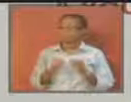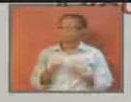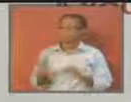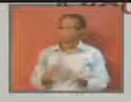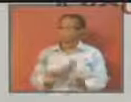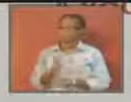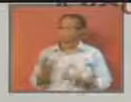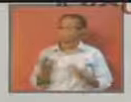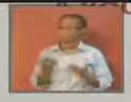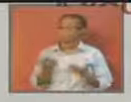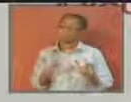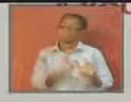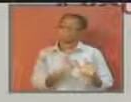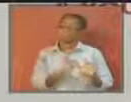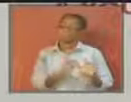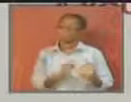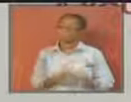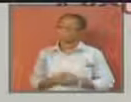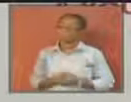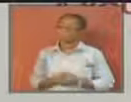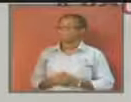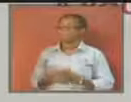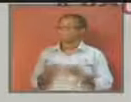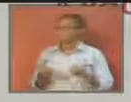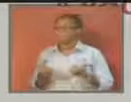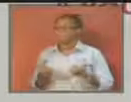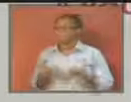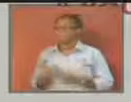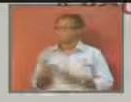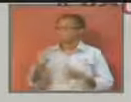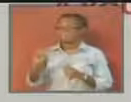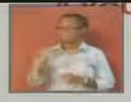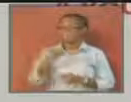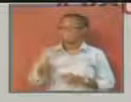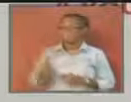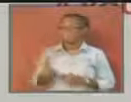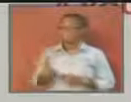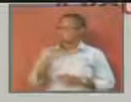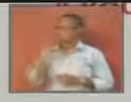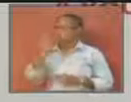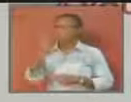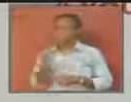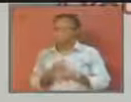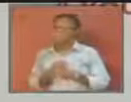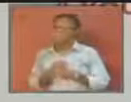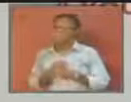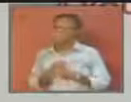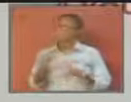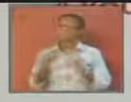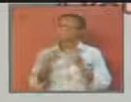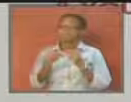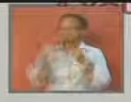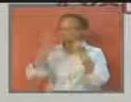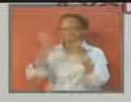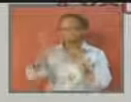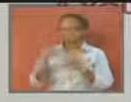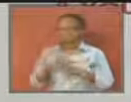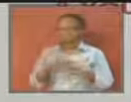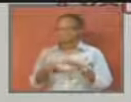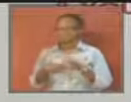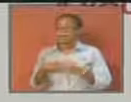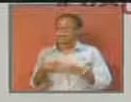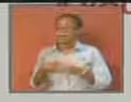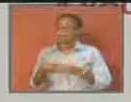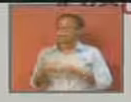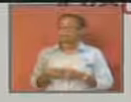the migrants to date, and we can again get that information back to you. It's not something that we have focused